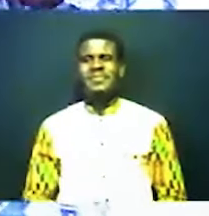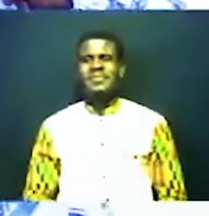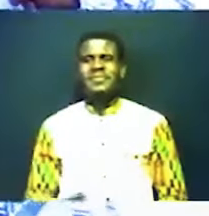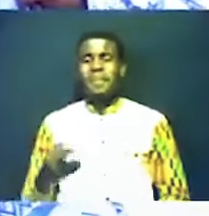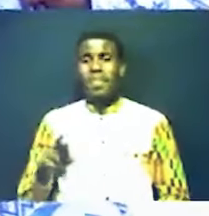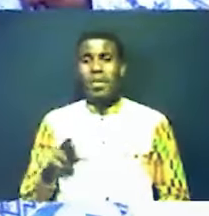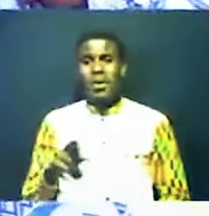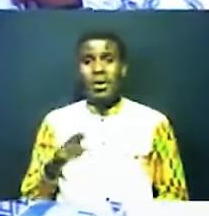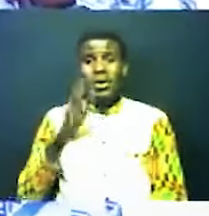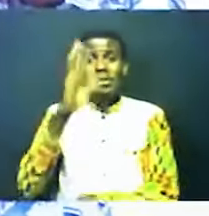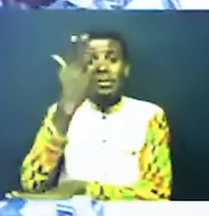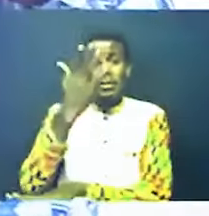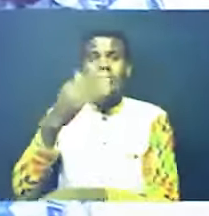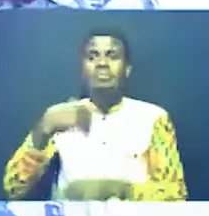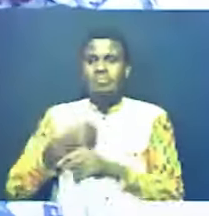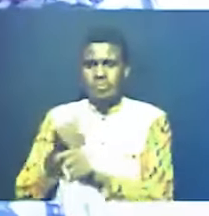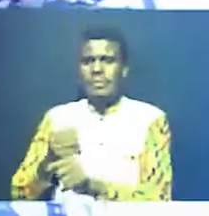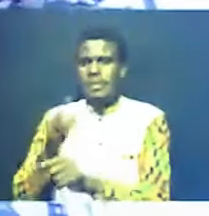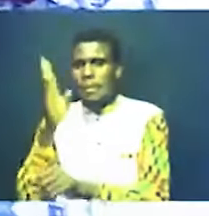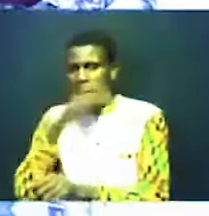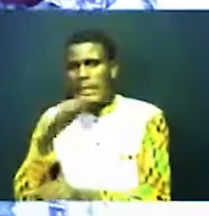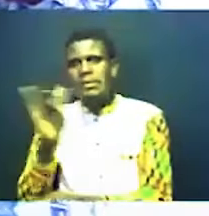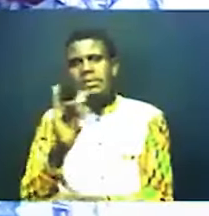make a tree bad, and its fruit